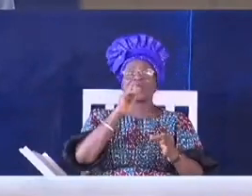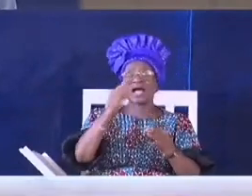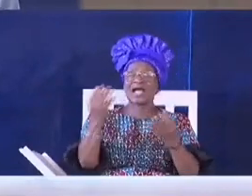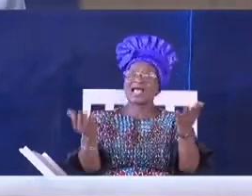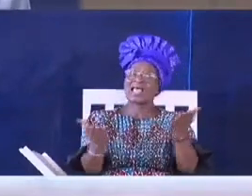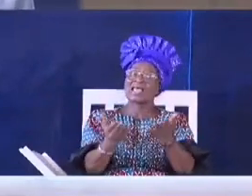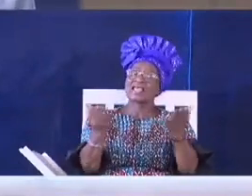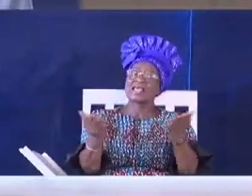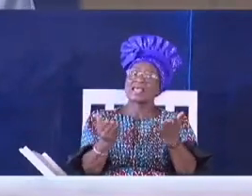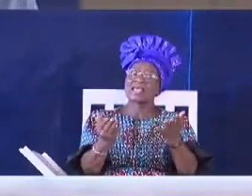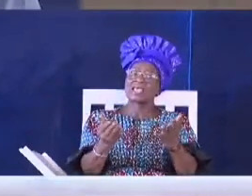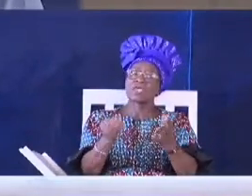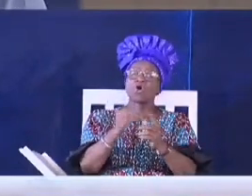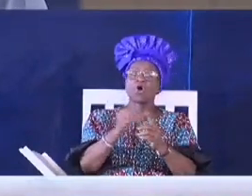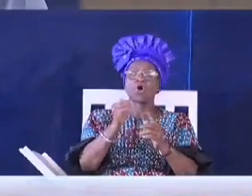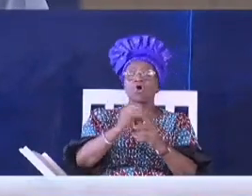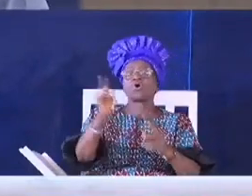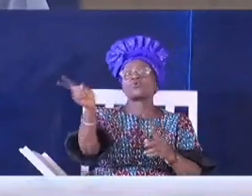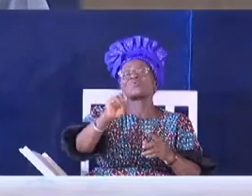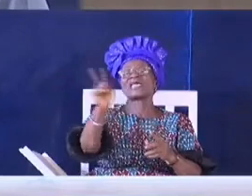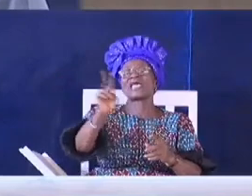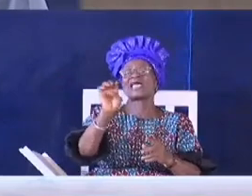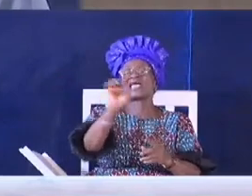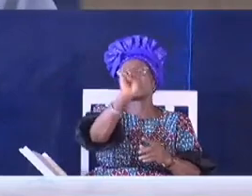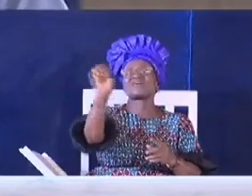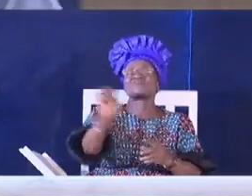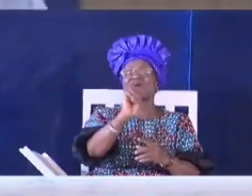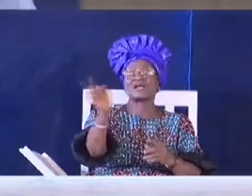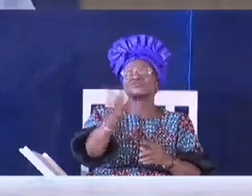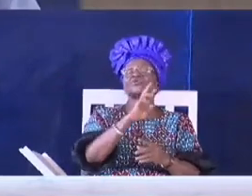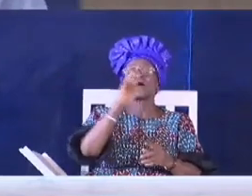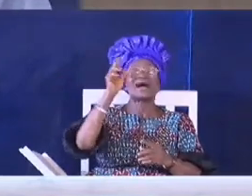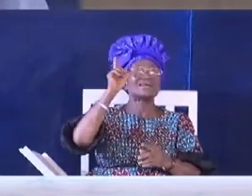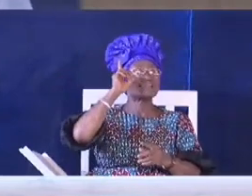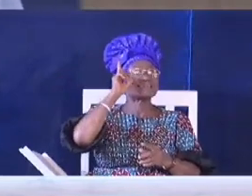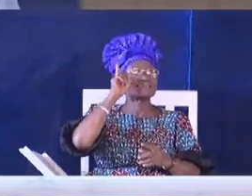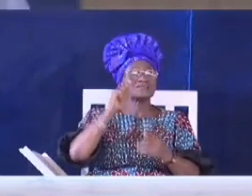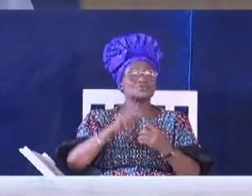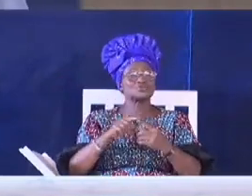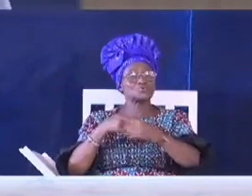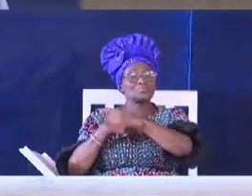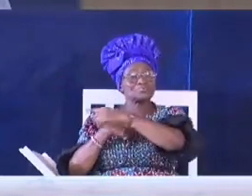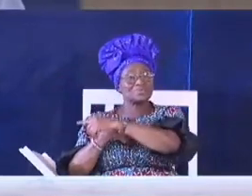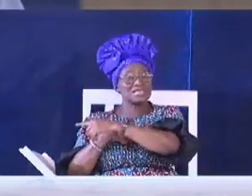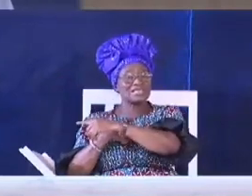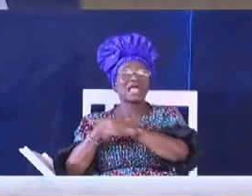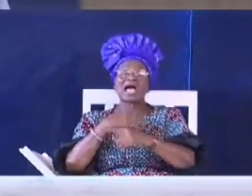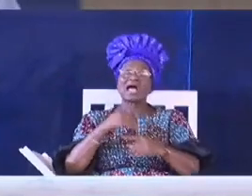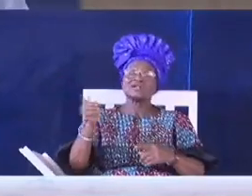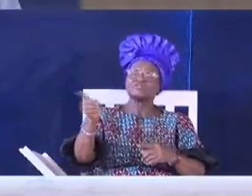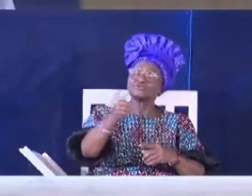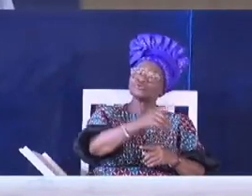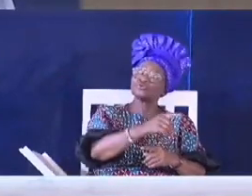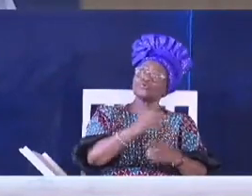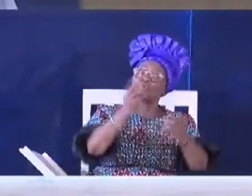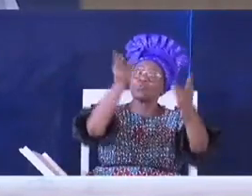or wherever you are listening to me, and you want the old Almighty God who can make